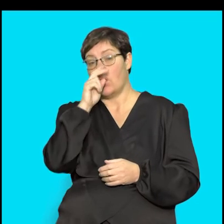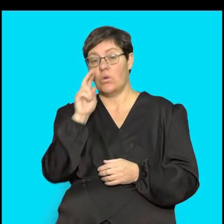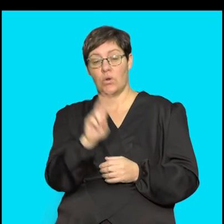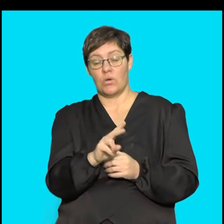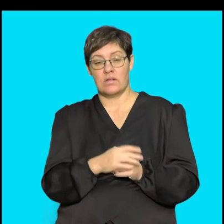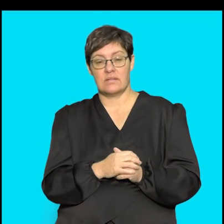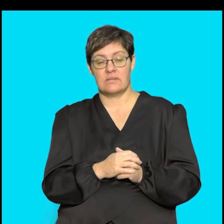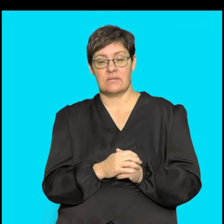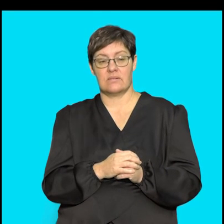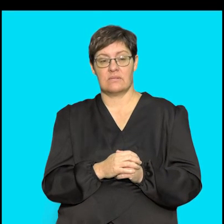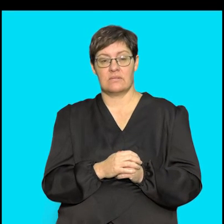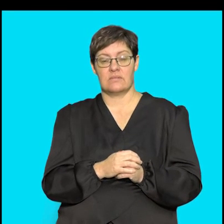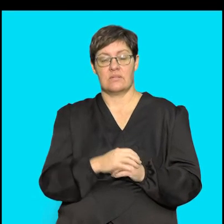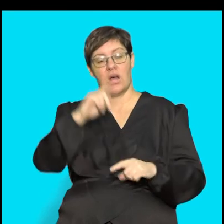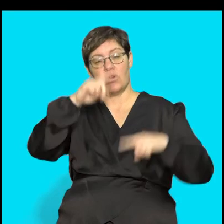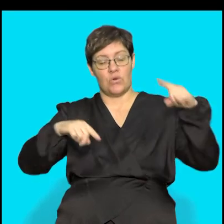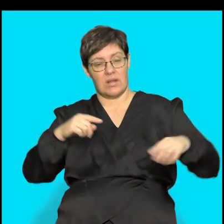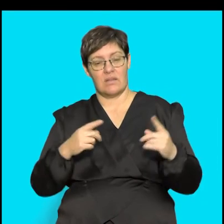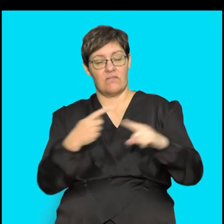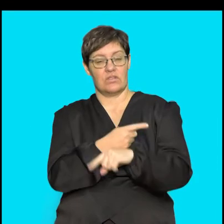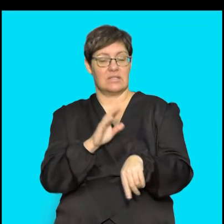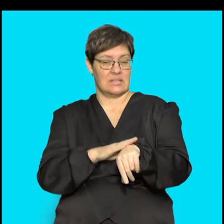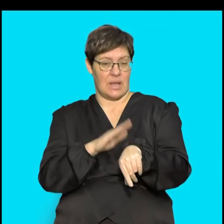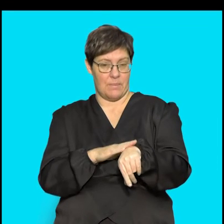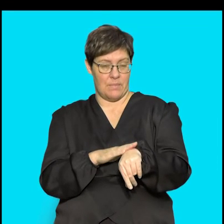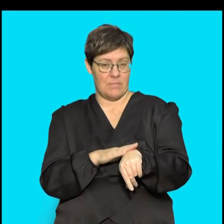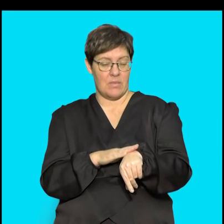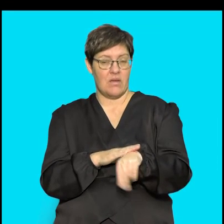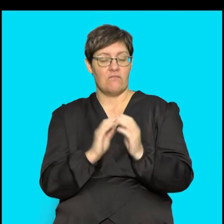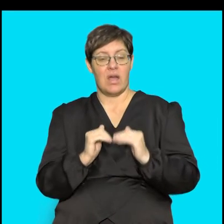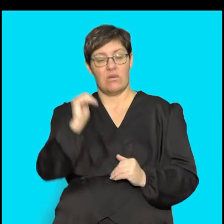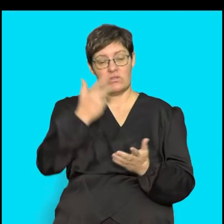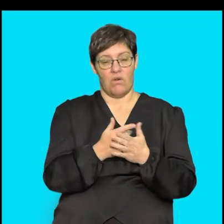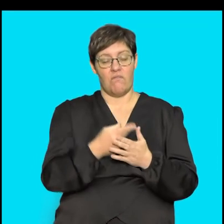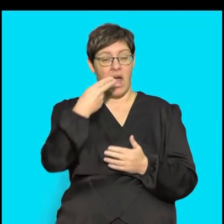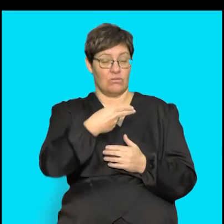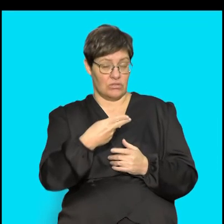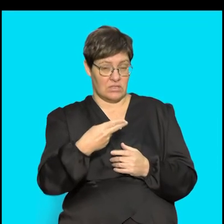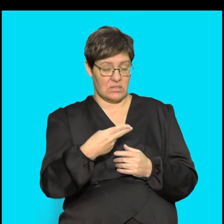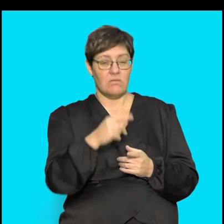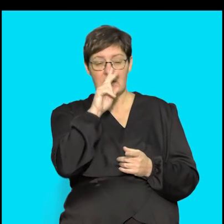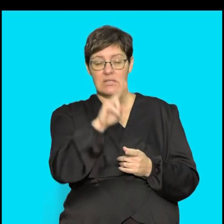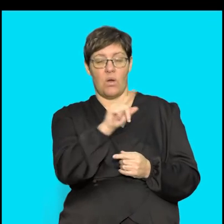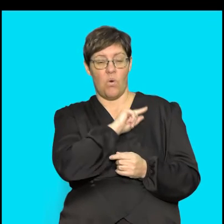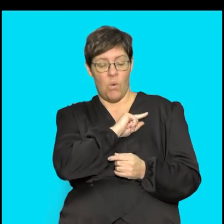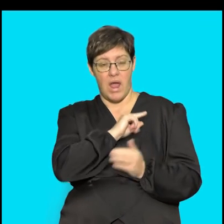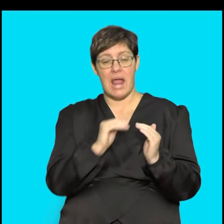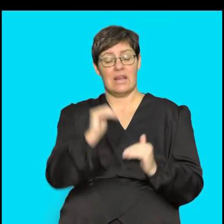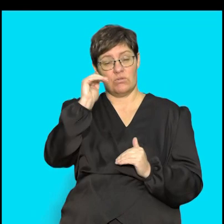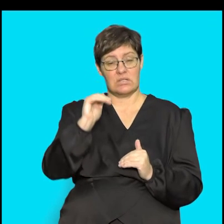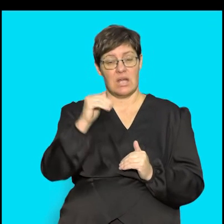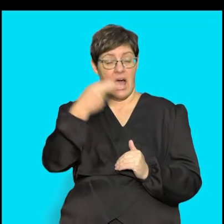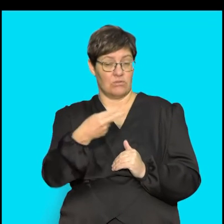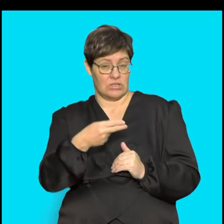If we look at the rate versus time graph for that increase in hydrogen, we can see because it was